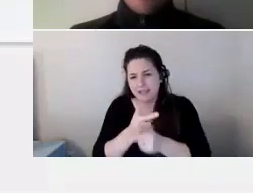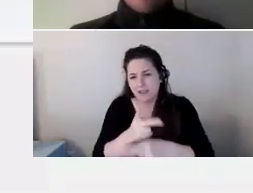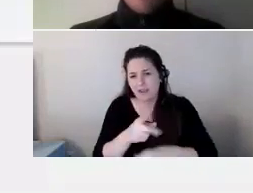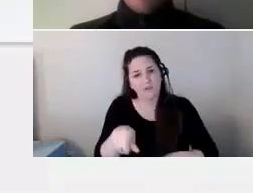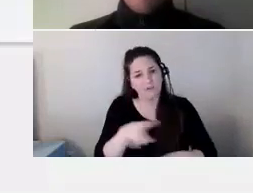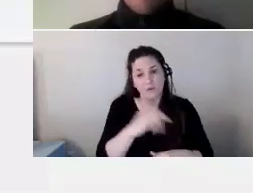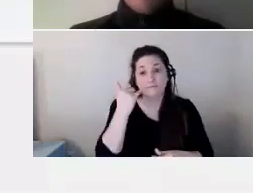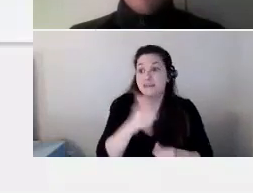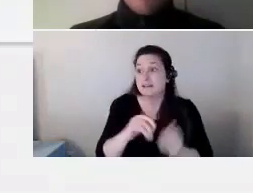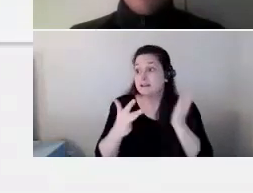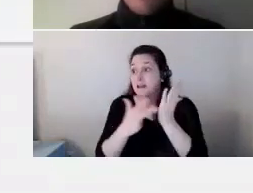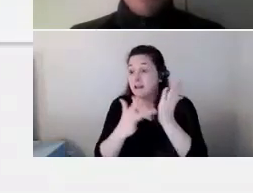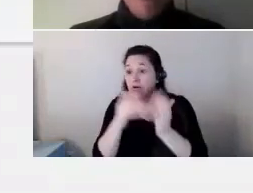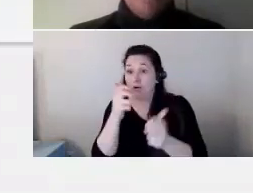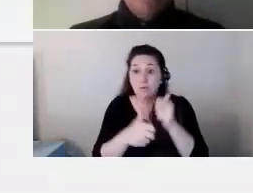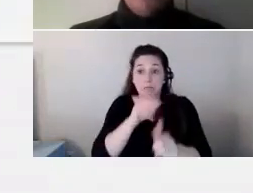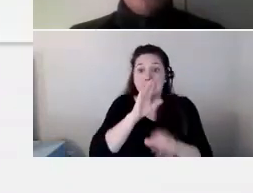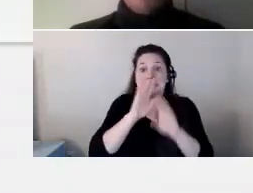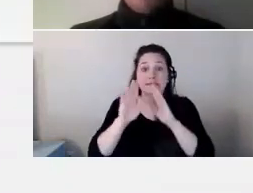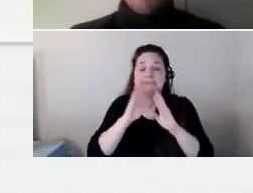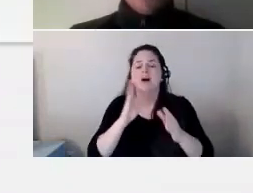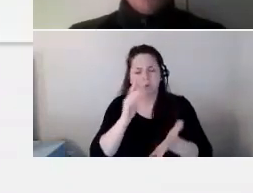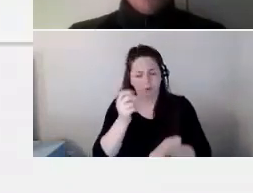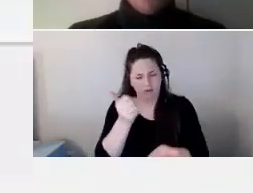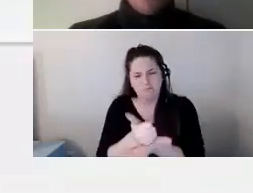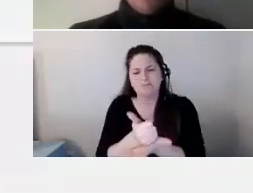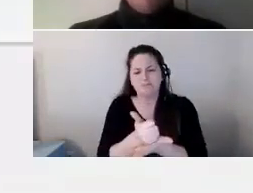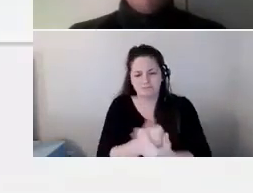any technical difficulties at all.